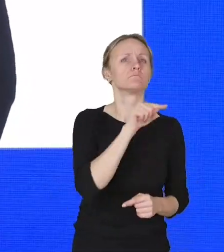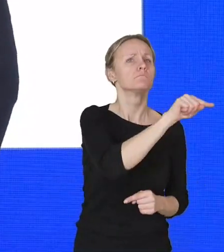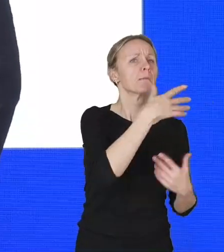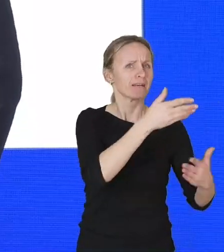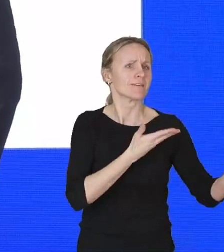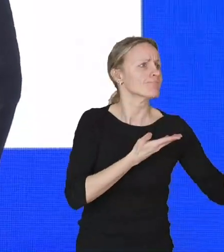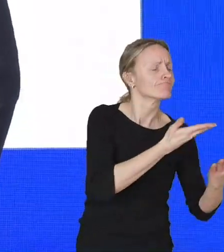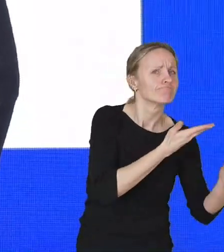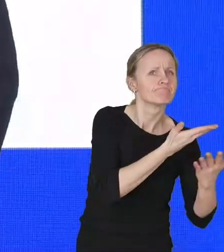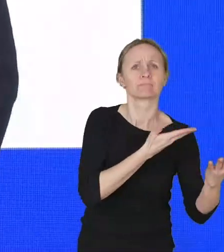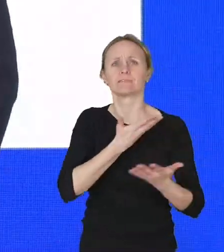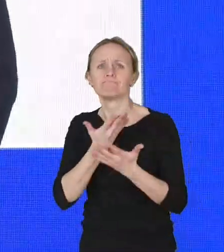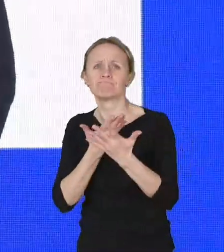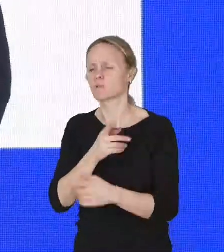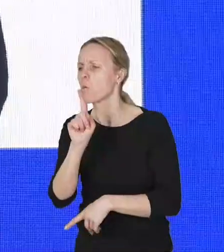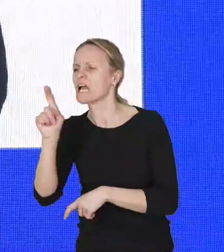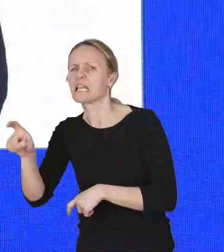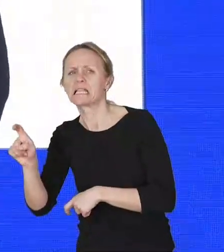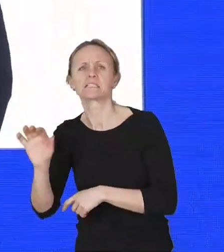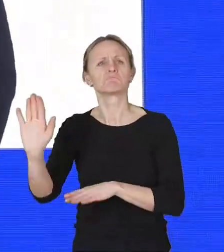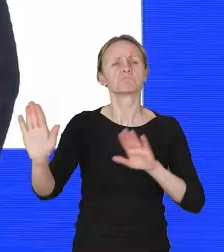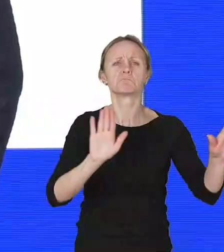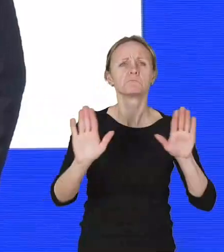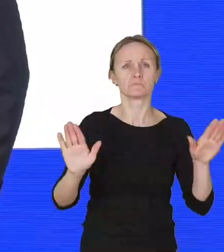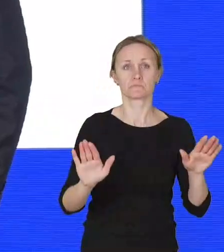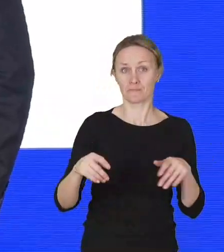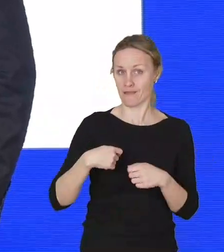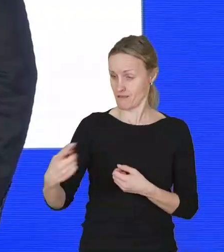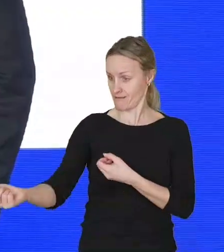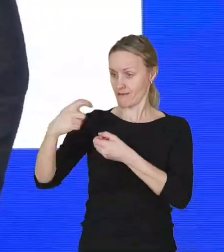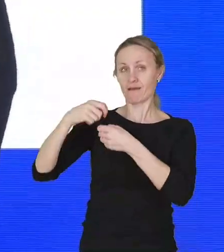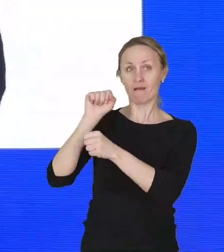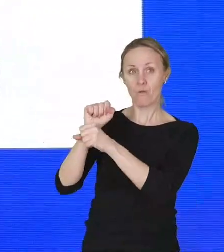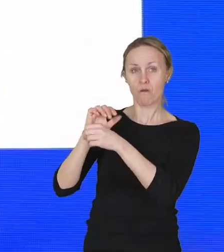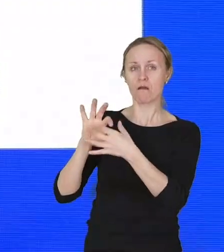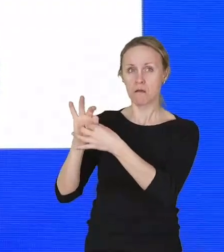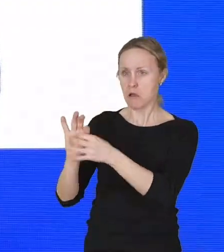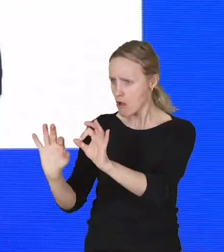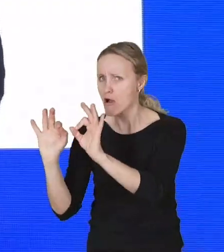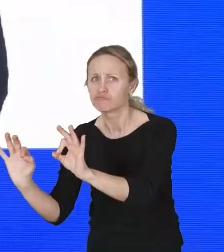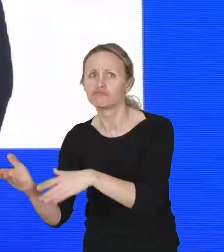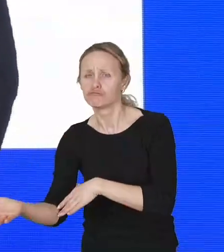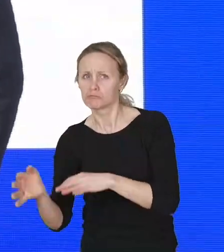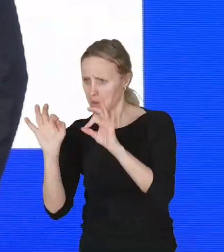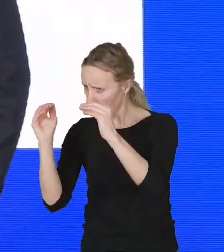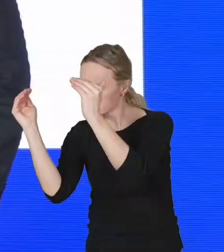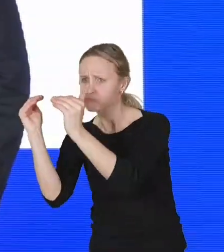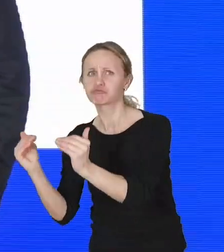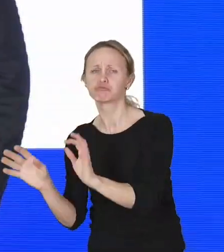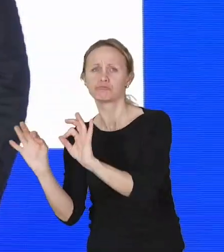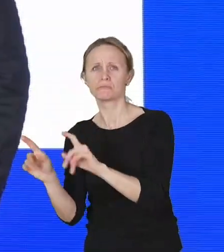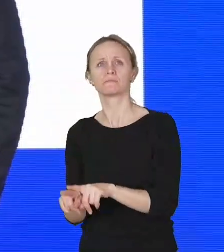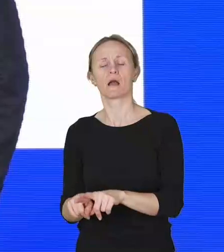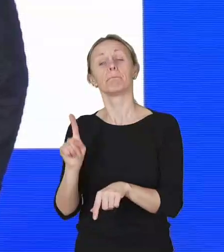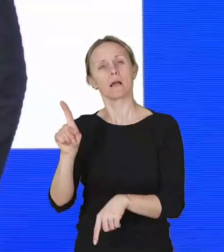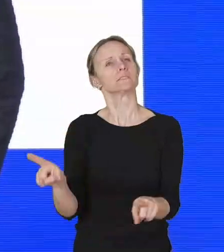we have a good track record, but it takes time. And I agree with you, there is a tendency of certain